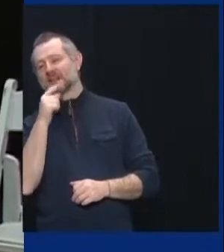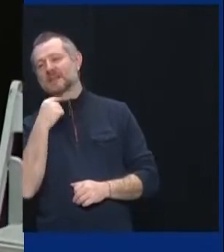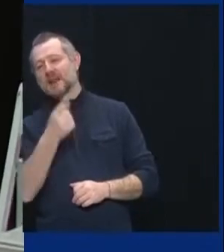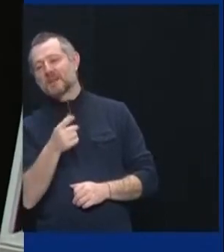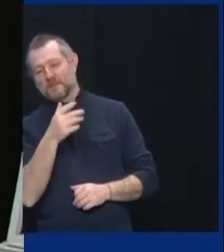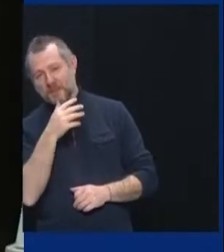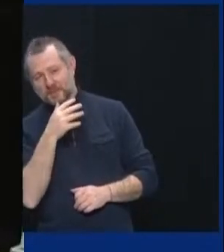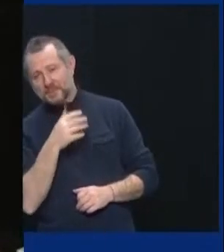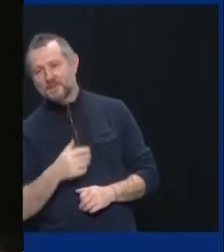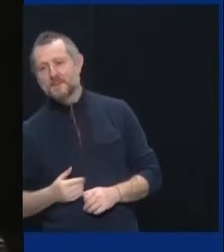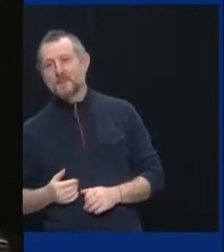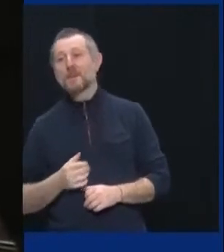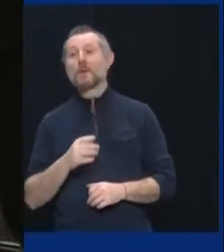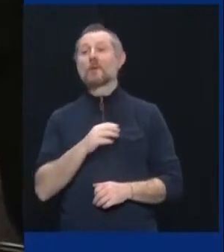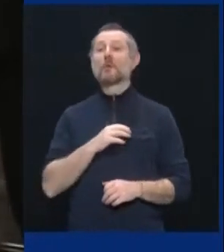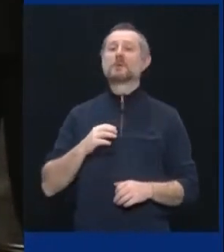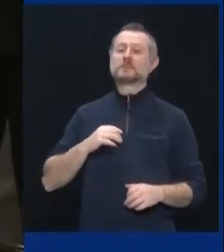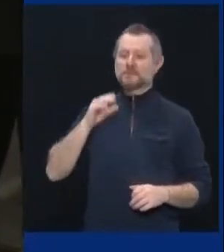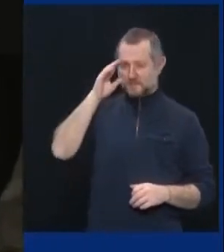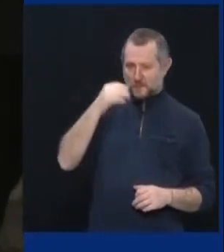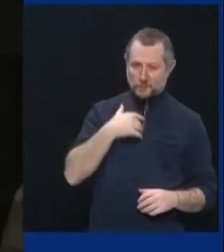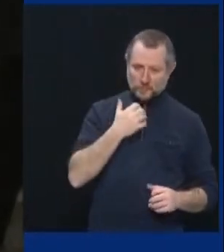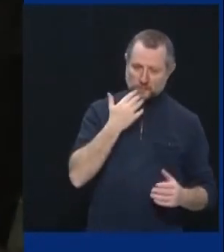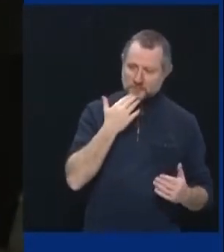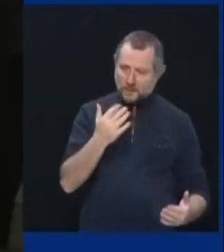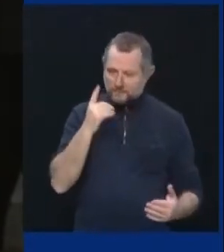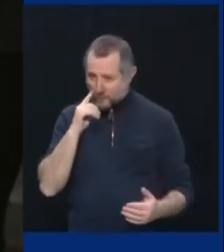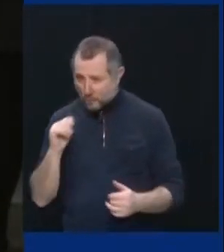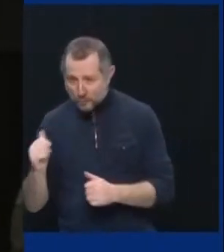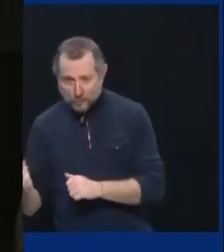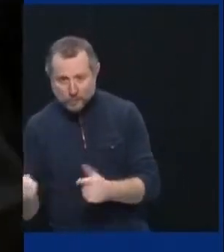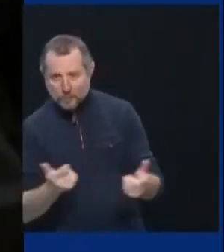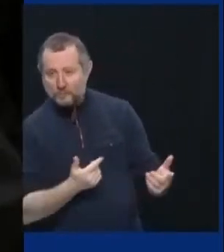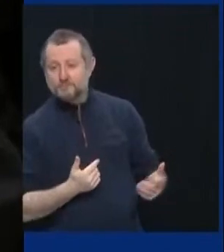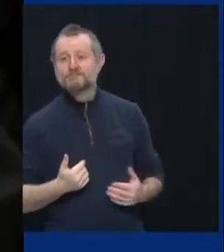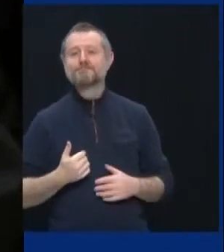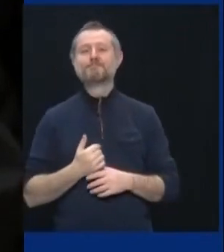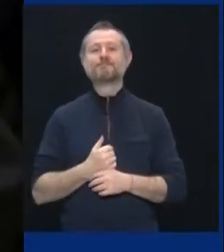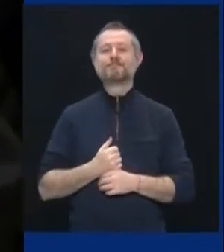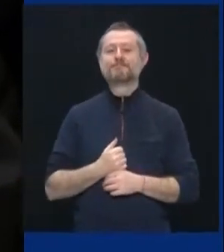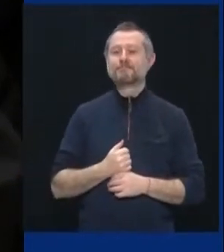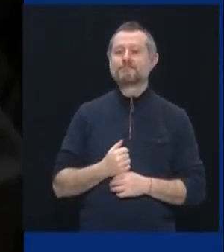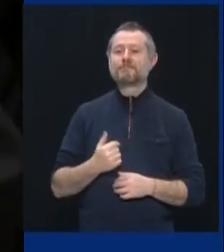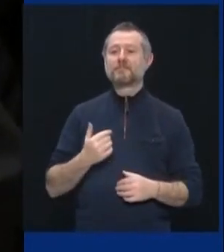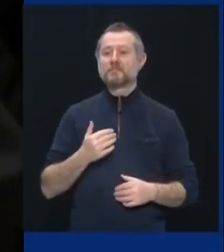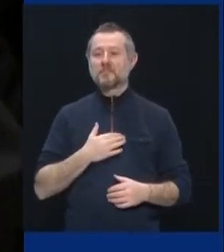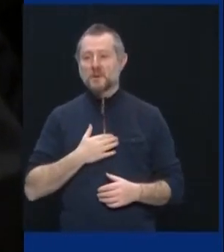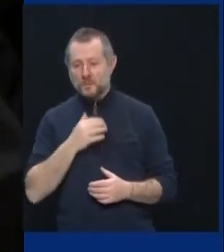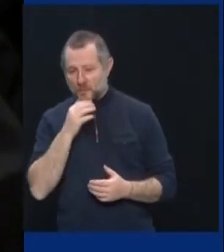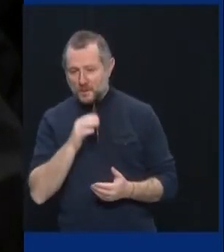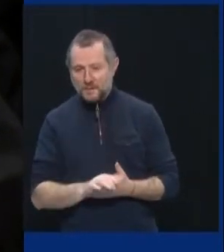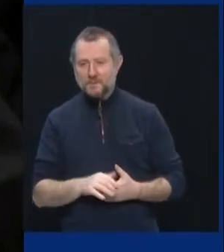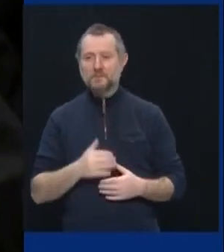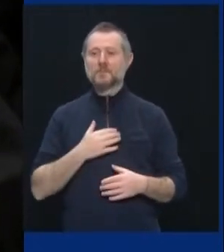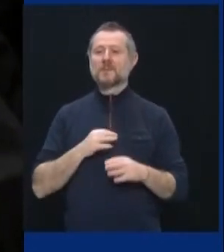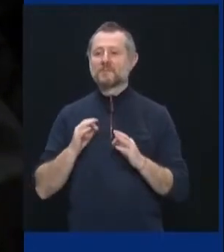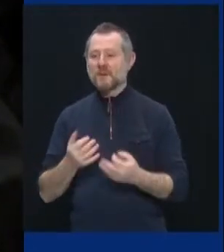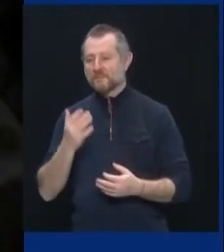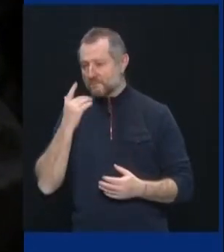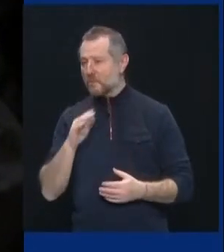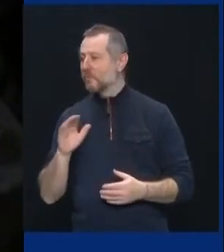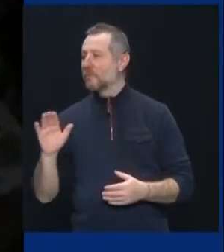First, let me thank all of you on behalf of my wife and family for the wonderful support